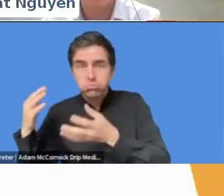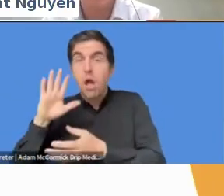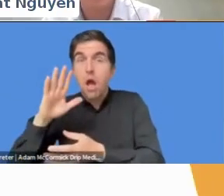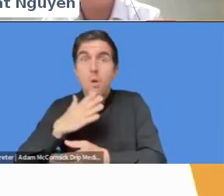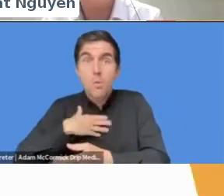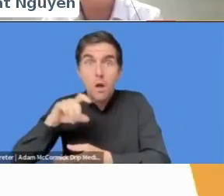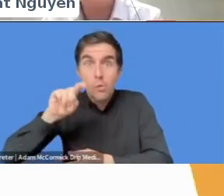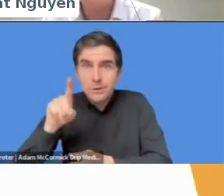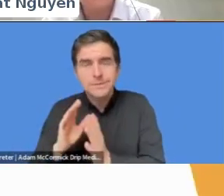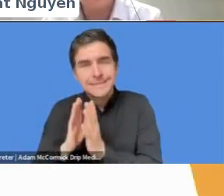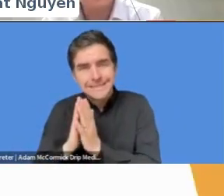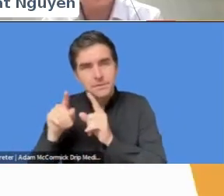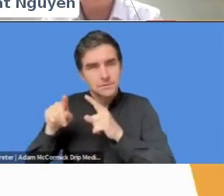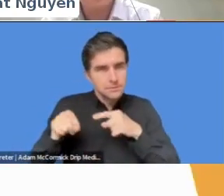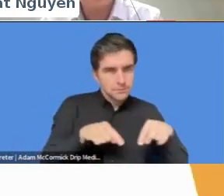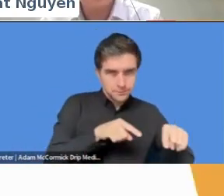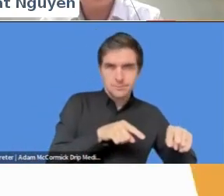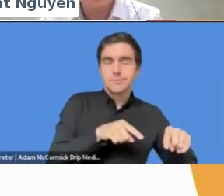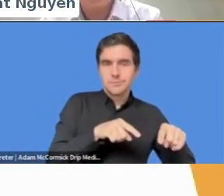specific speaker.